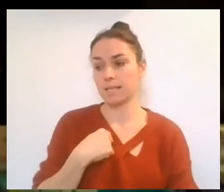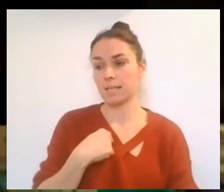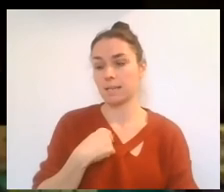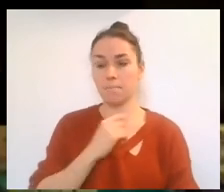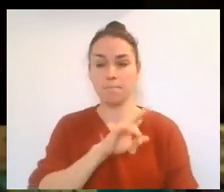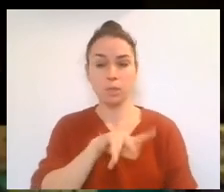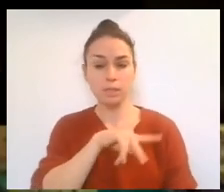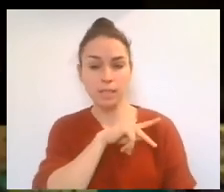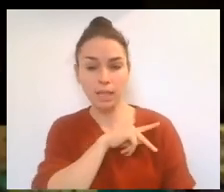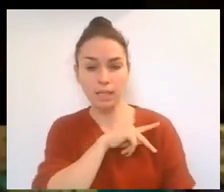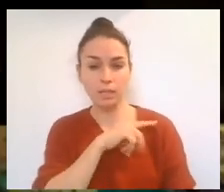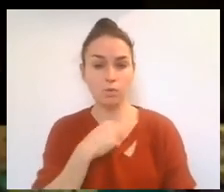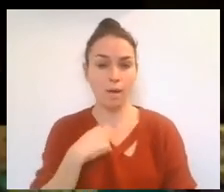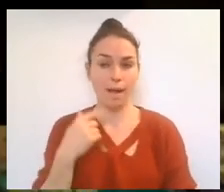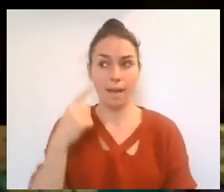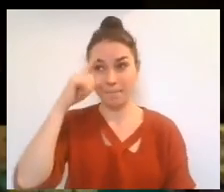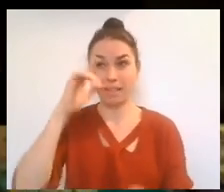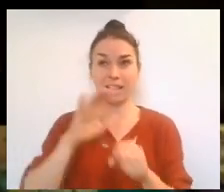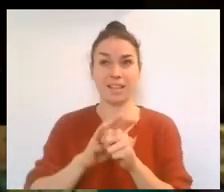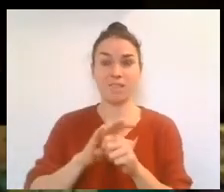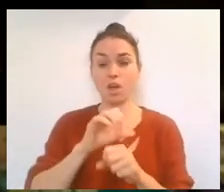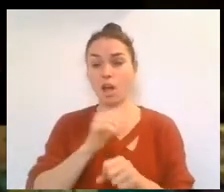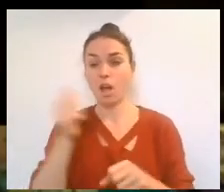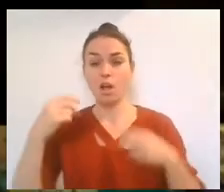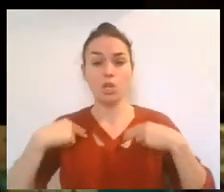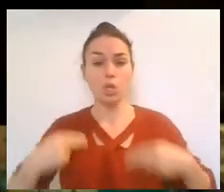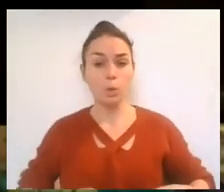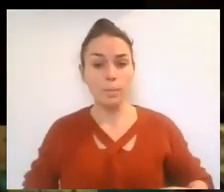life that, like humans, are self-aware,